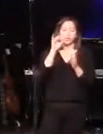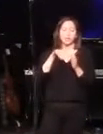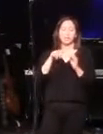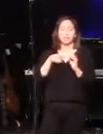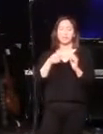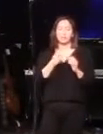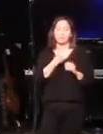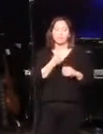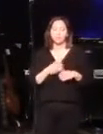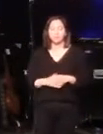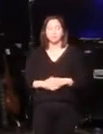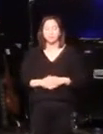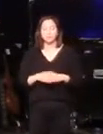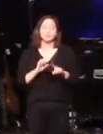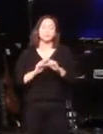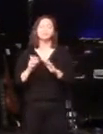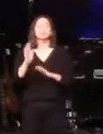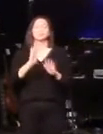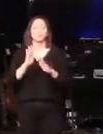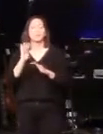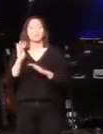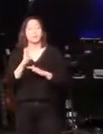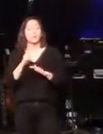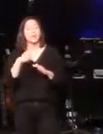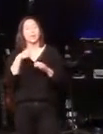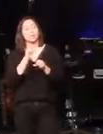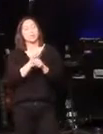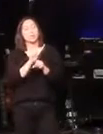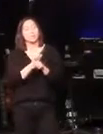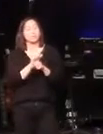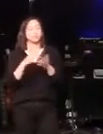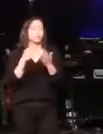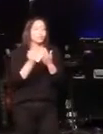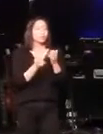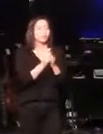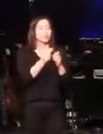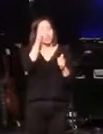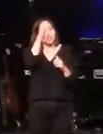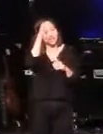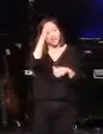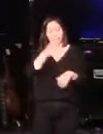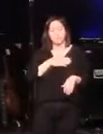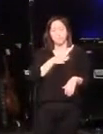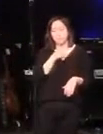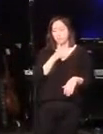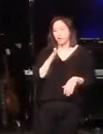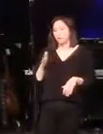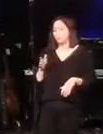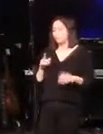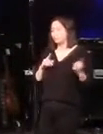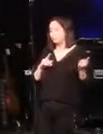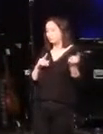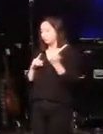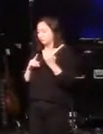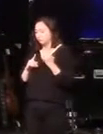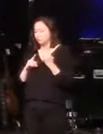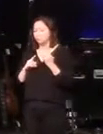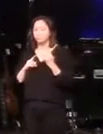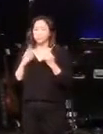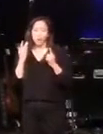But I remember working on this project with my dad, and my mom just walked up knowing my dad and I and just stuck a sandwich in my hand. Does that make